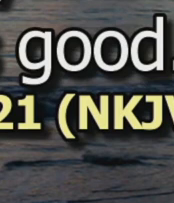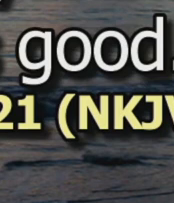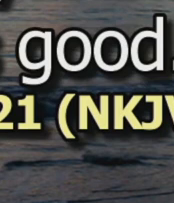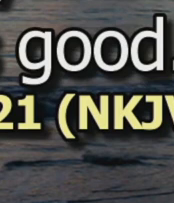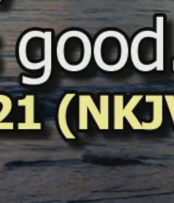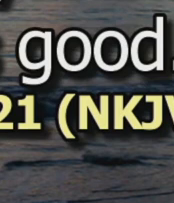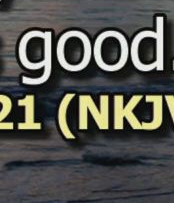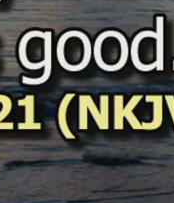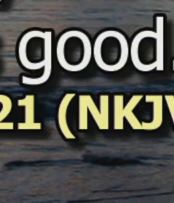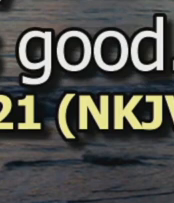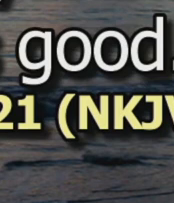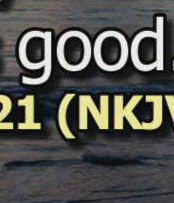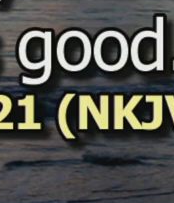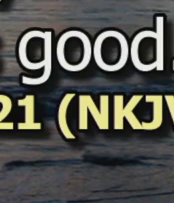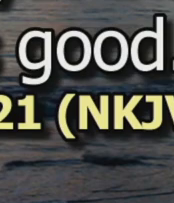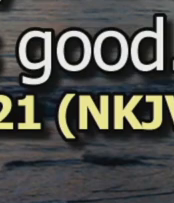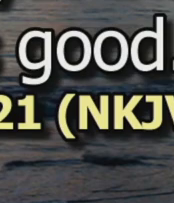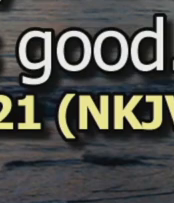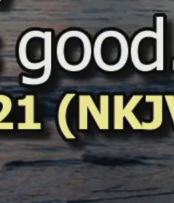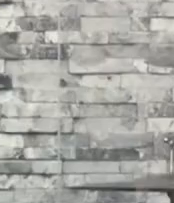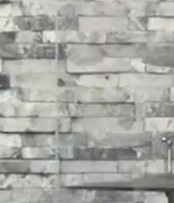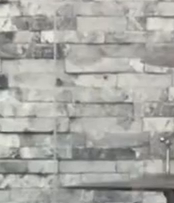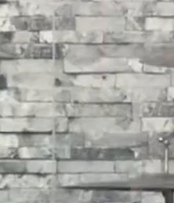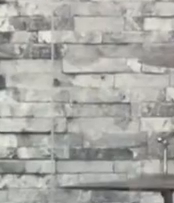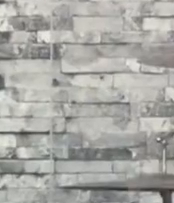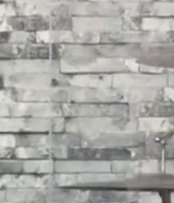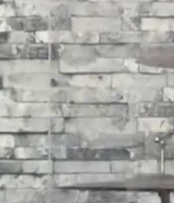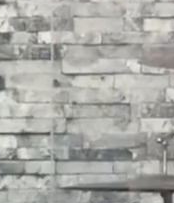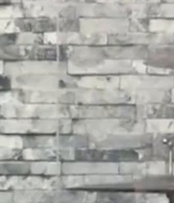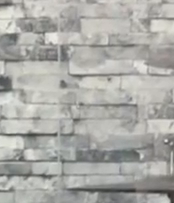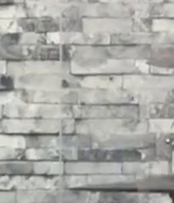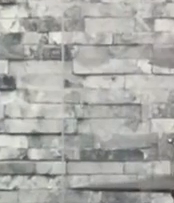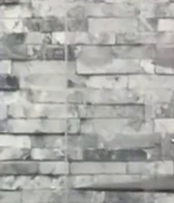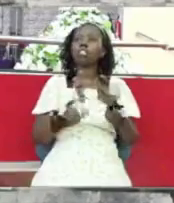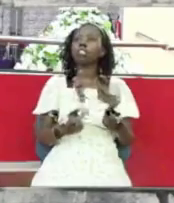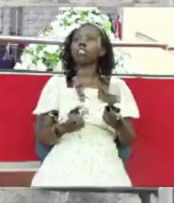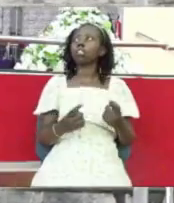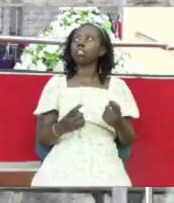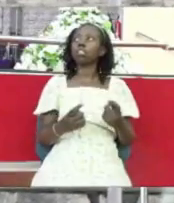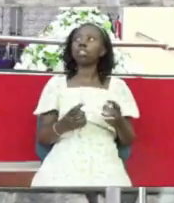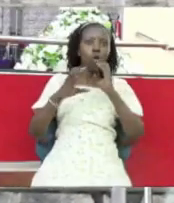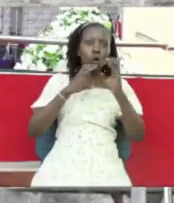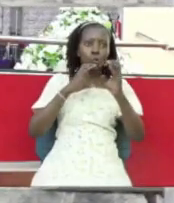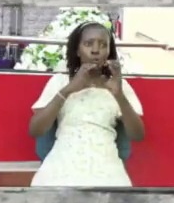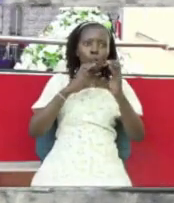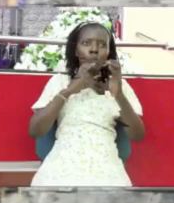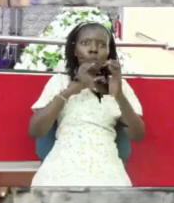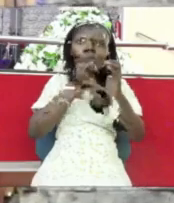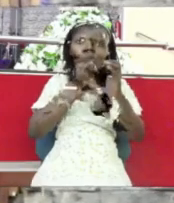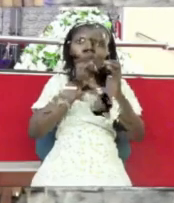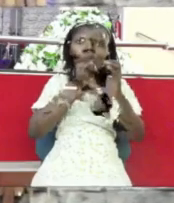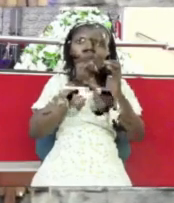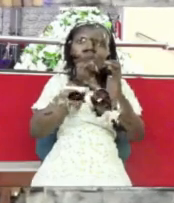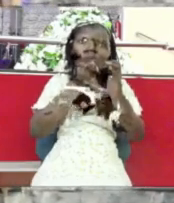8 discusses the issue of sin. It discusses about justification.